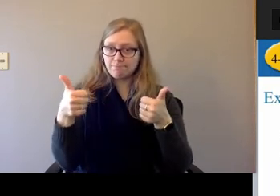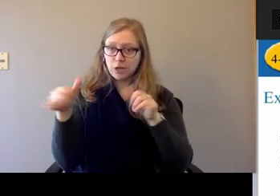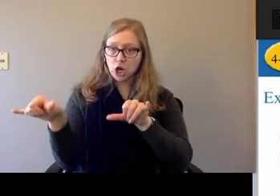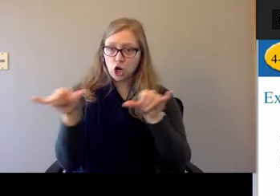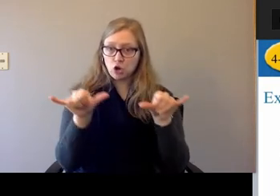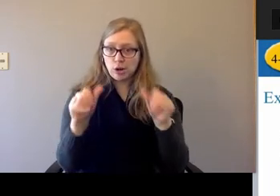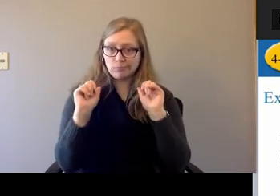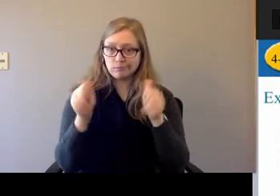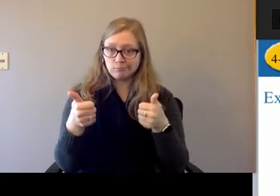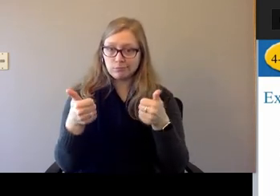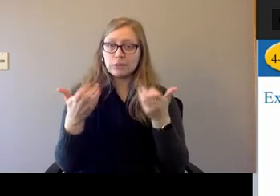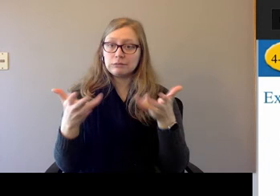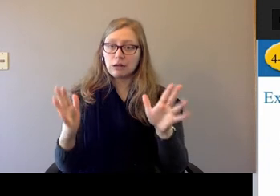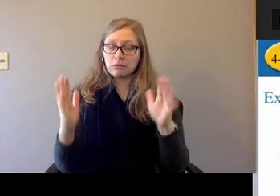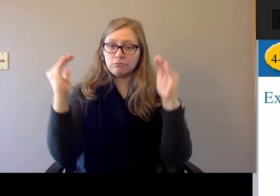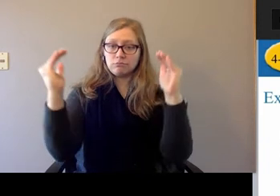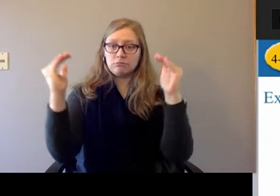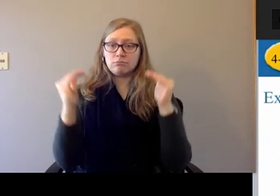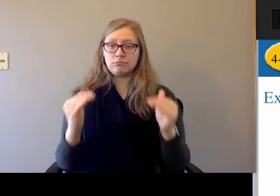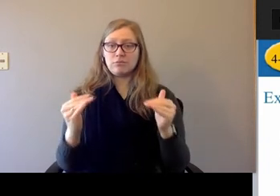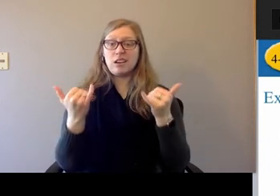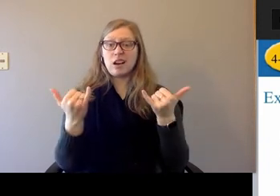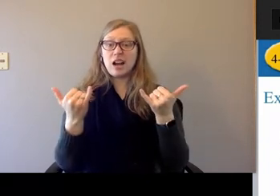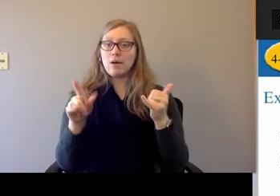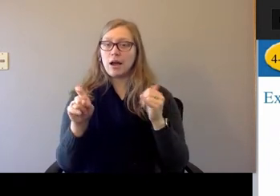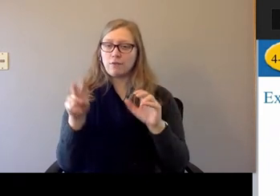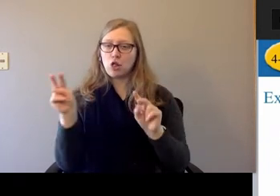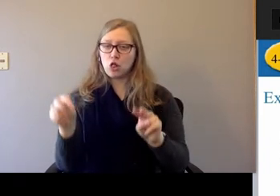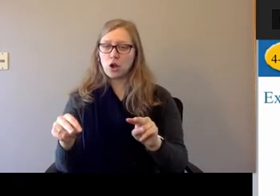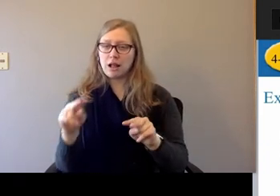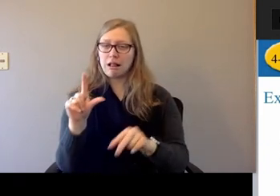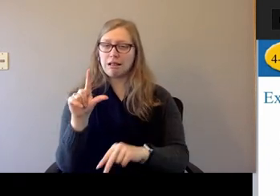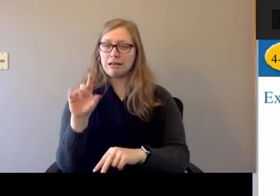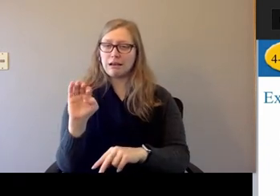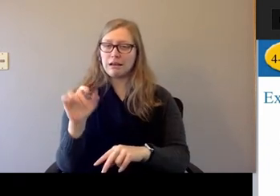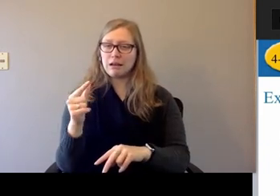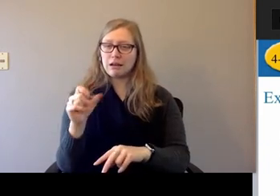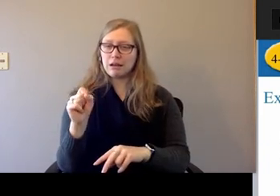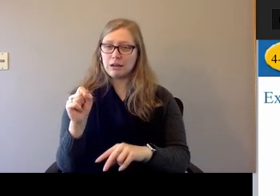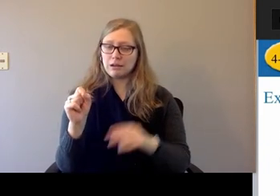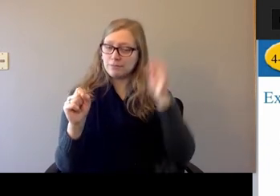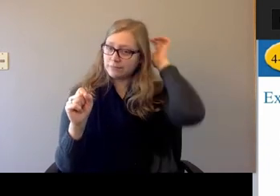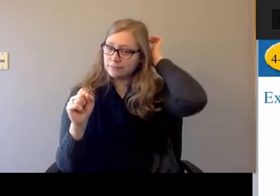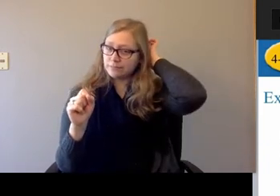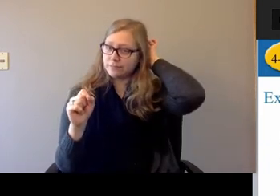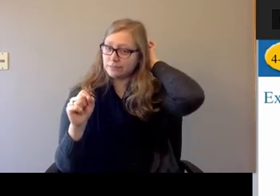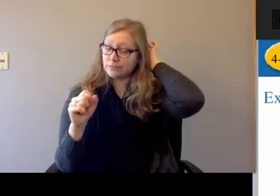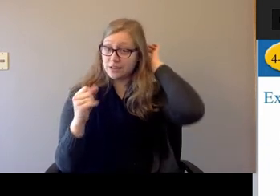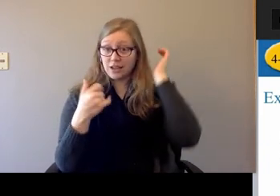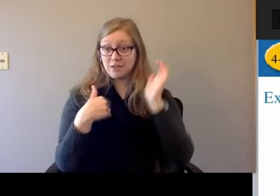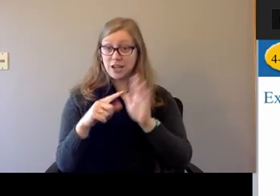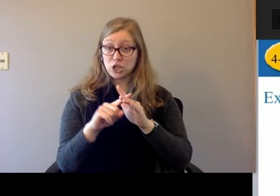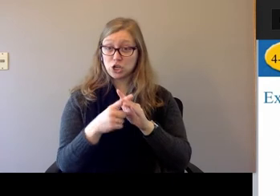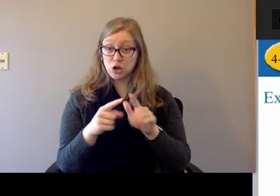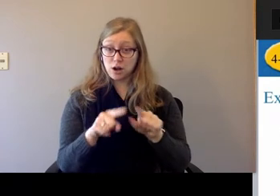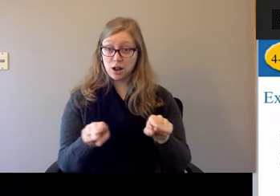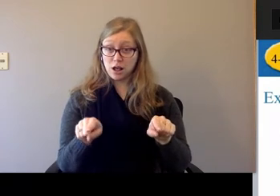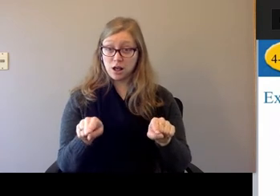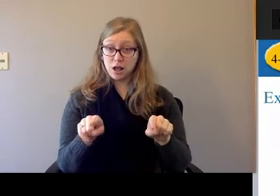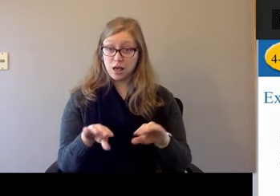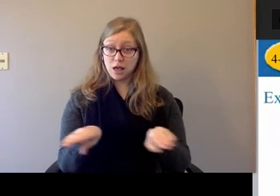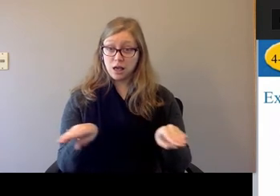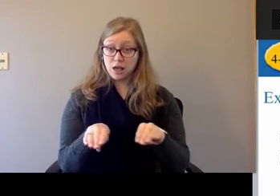So that's done. Now I have to check out the legs. And if I start at the pair of legs at the bottom